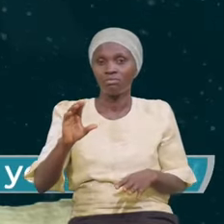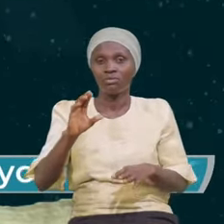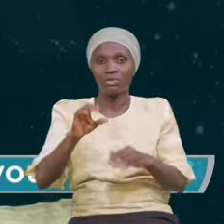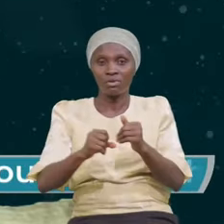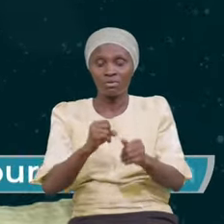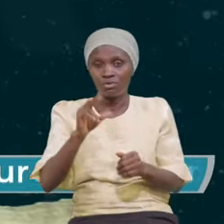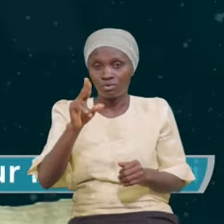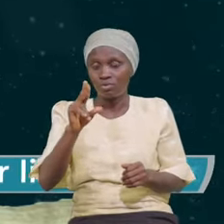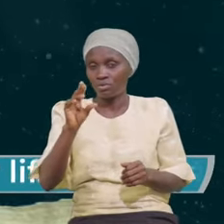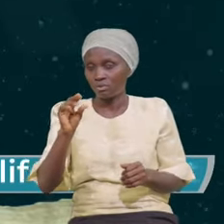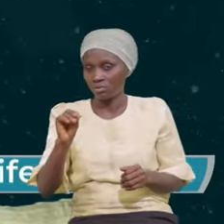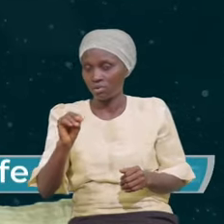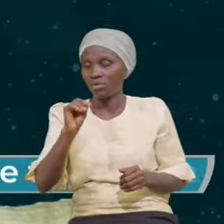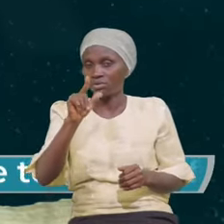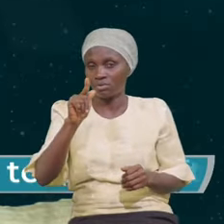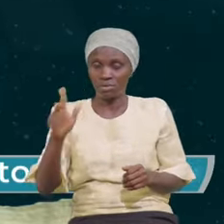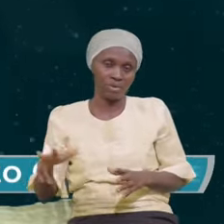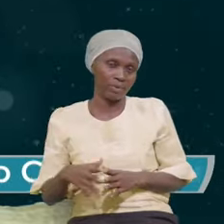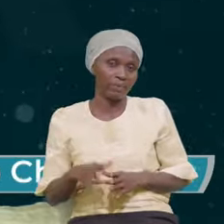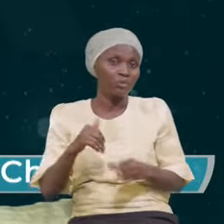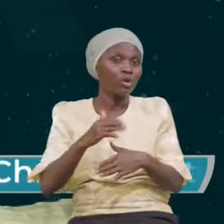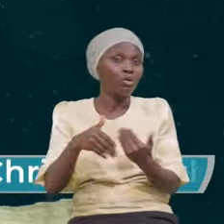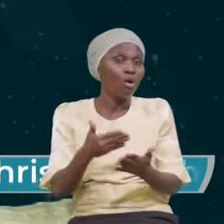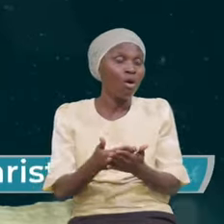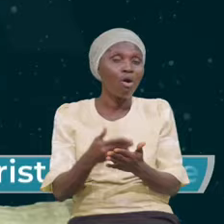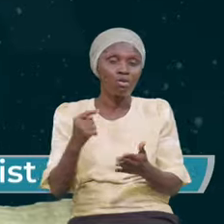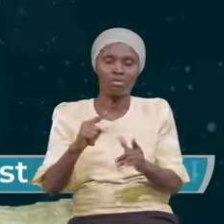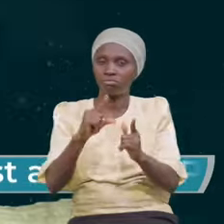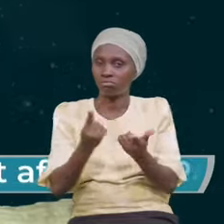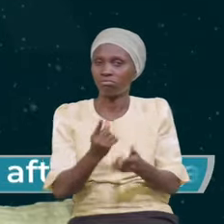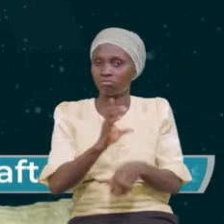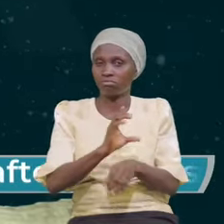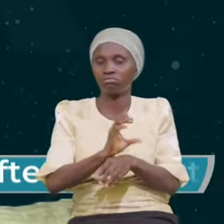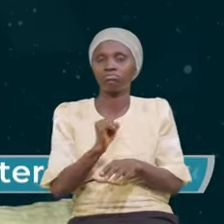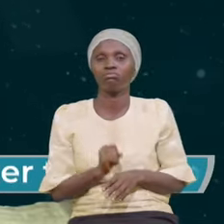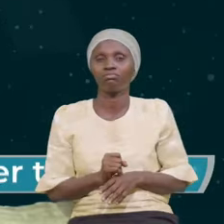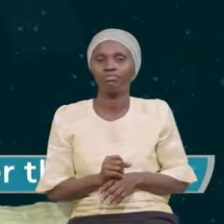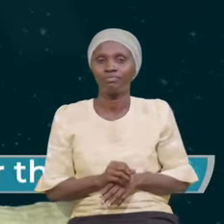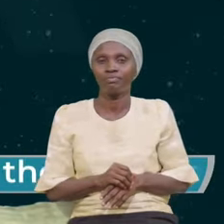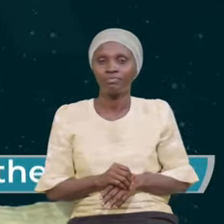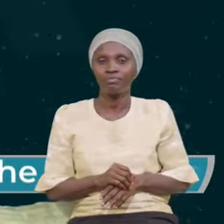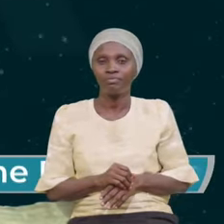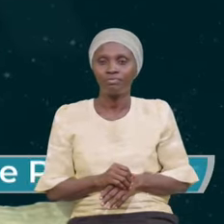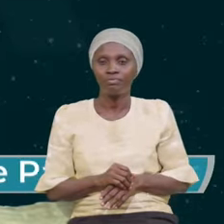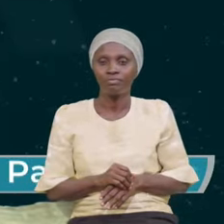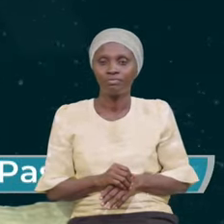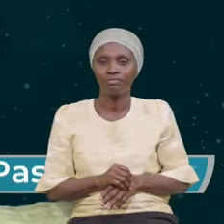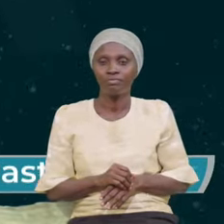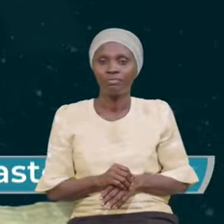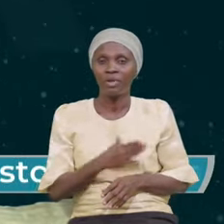globally more details about this will be sent to you our pastor will be